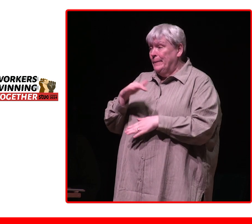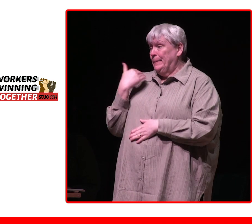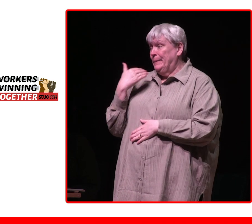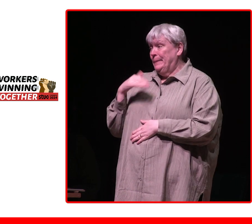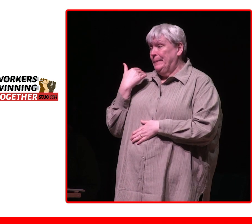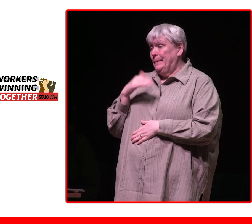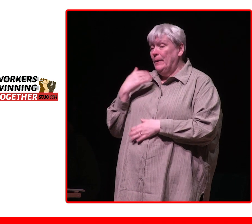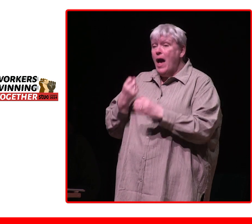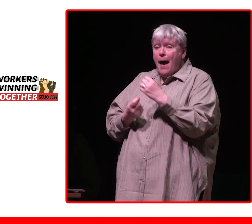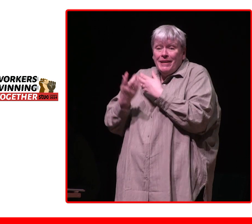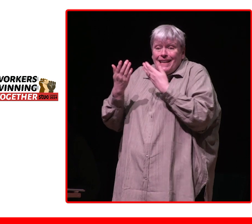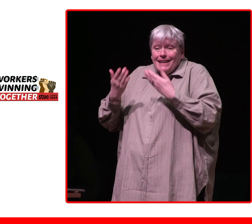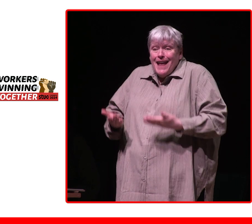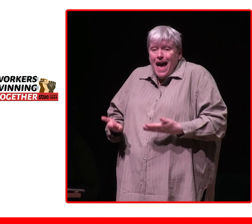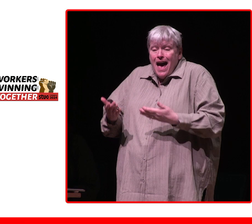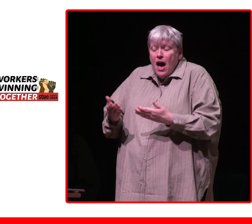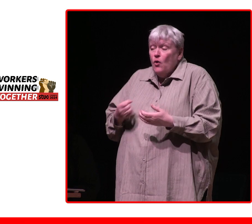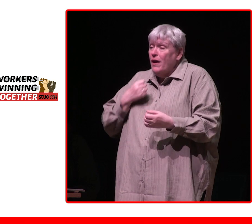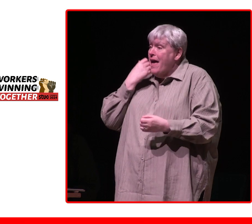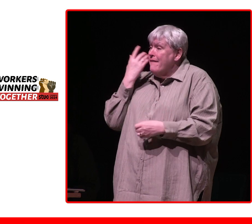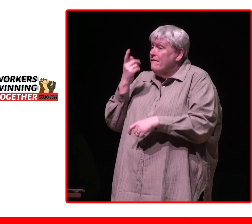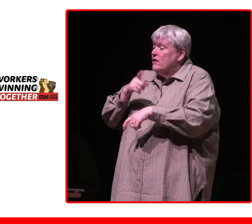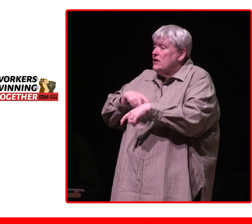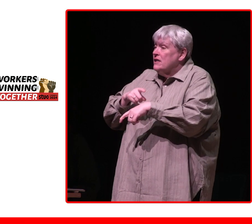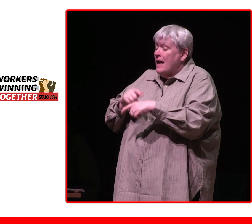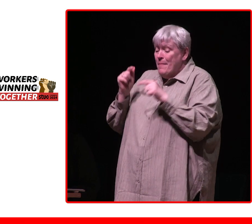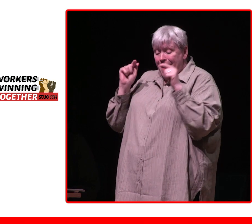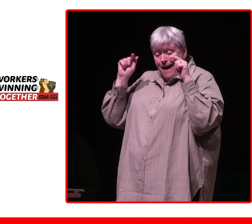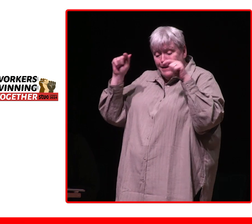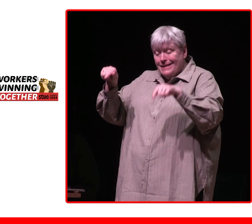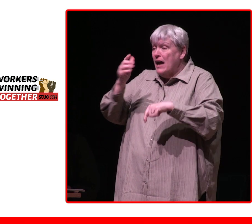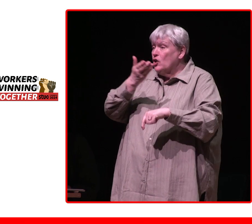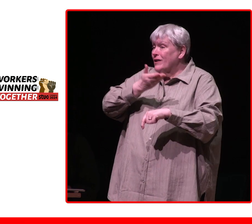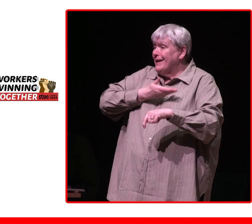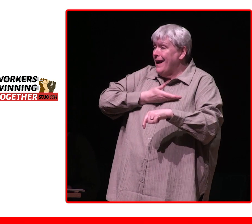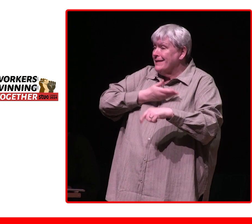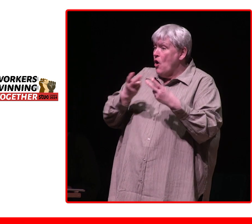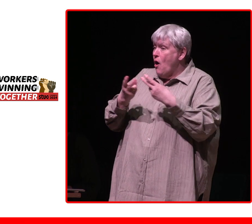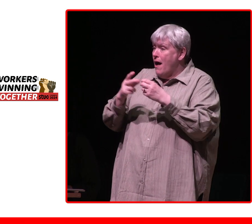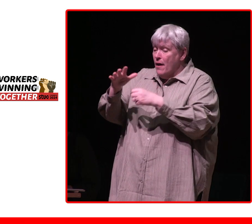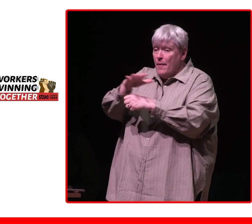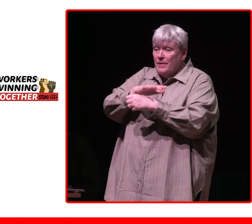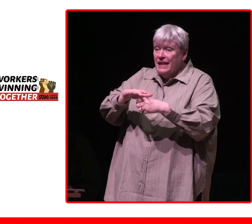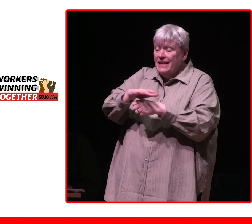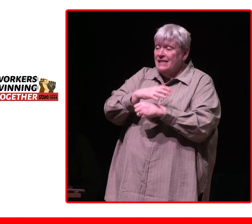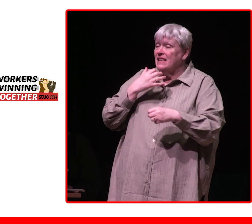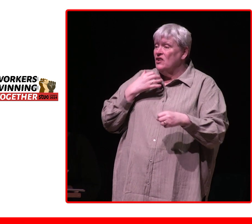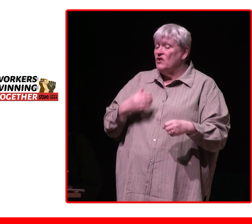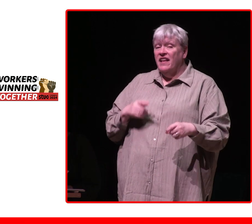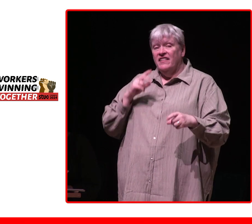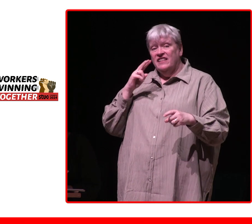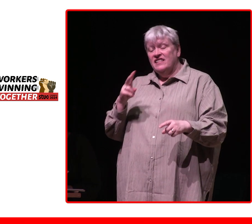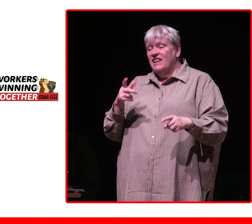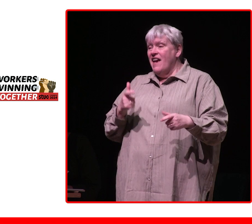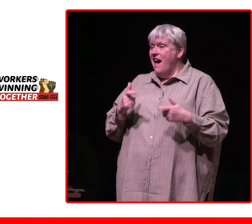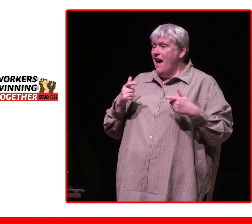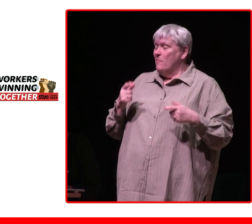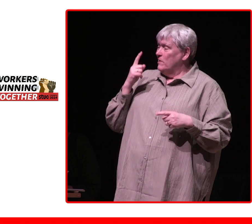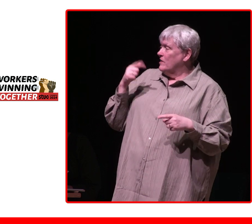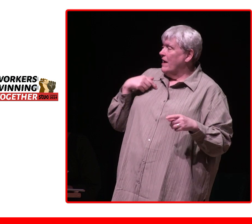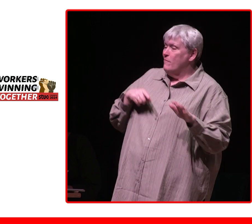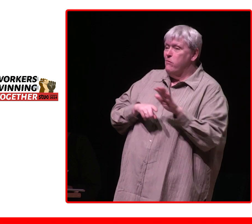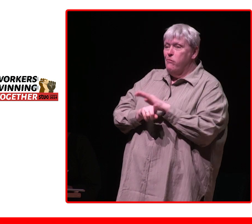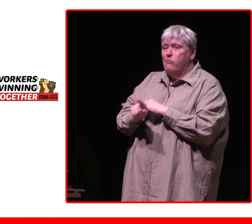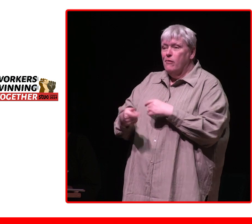moment, because every time there is an attack on Gaza or any other place, the Israelis just see how much they can get away